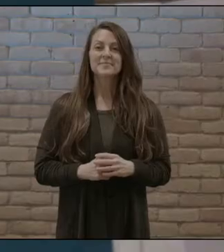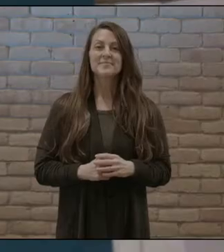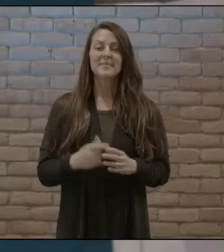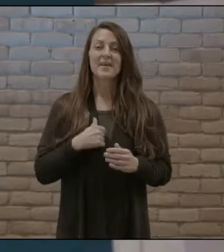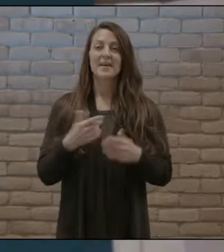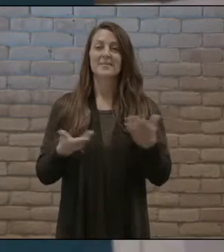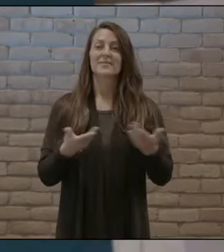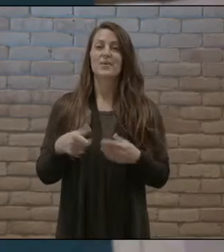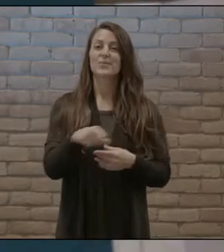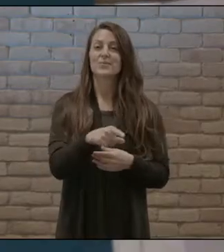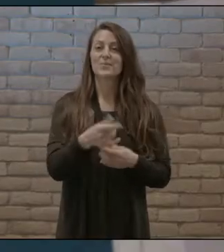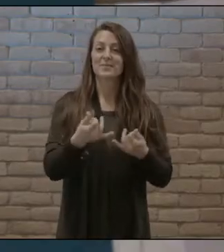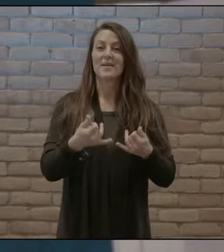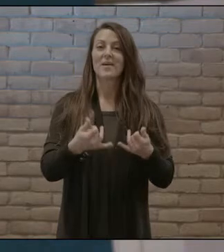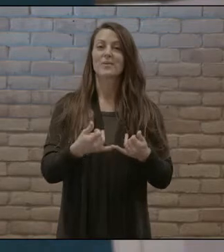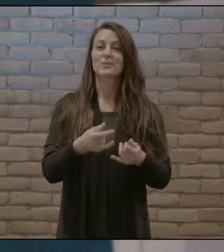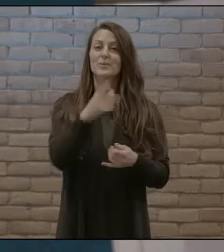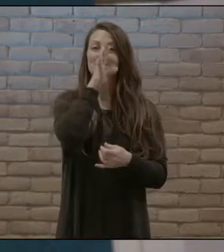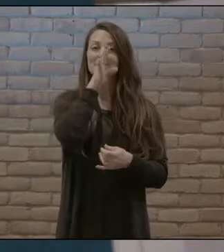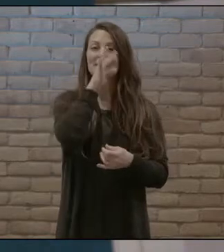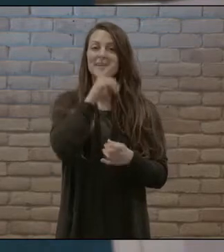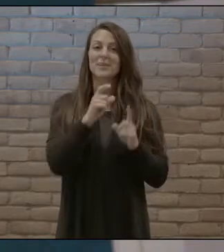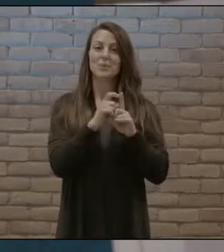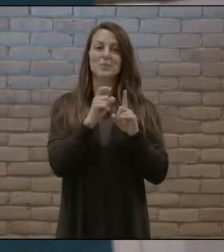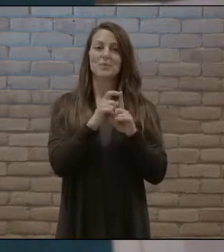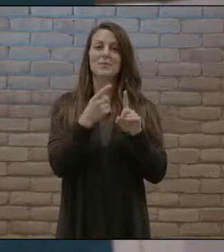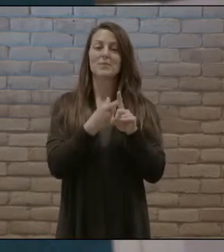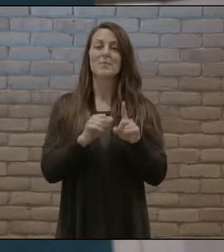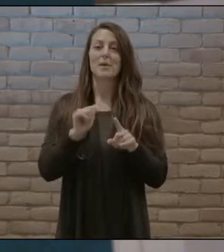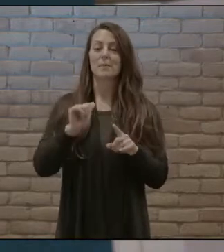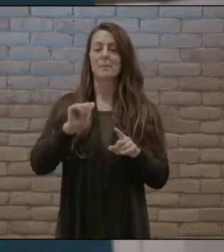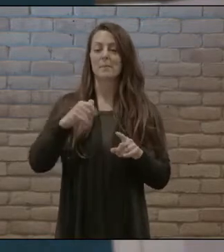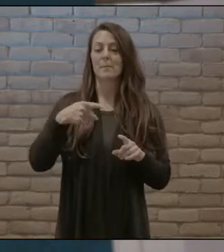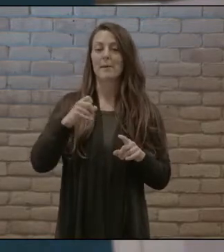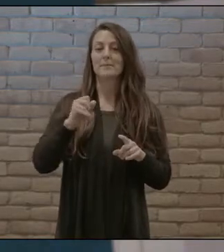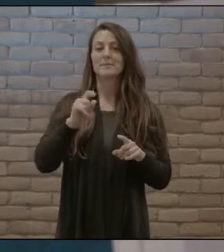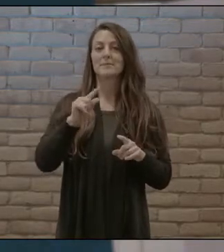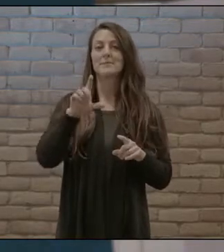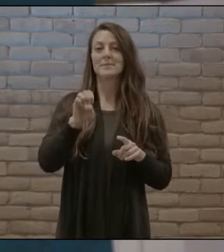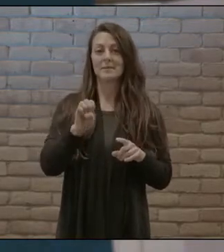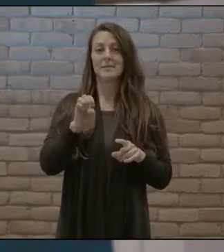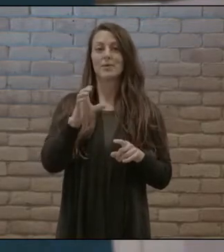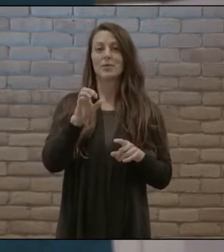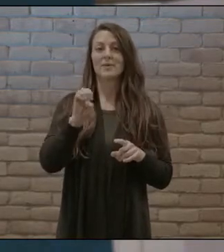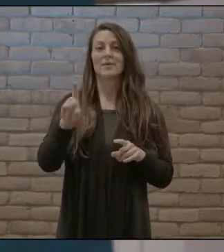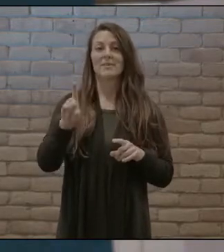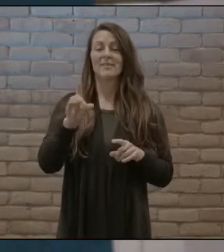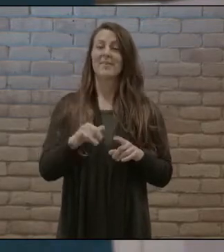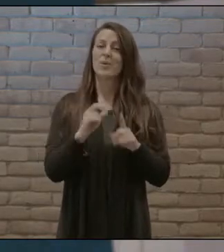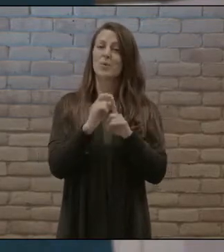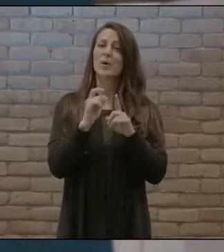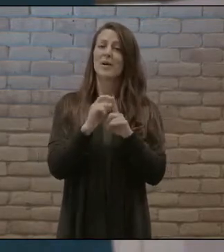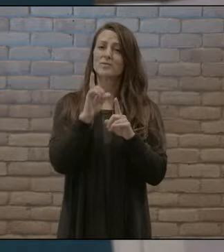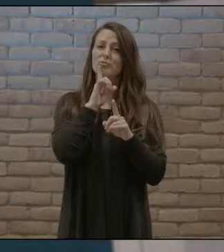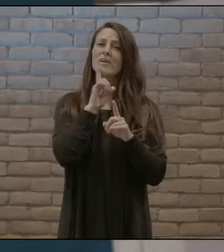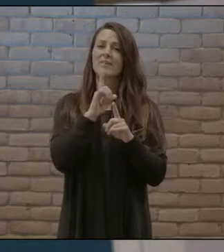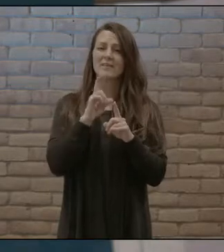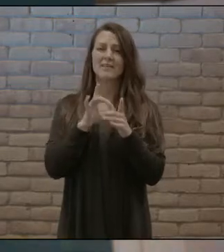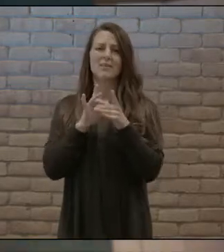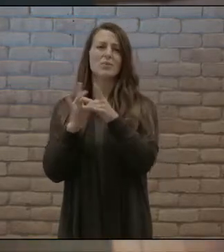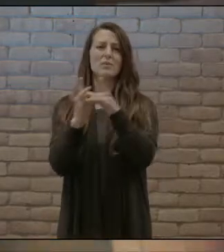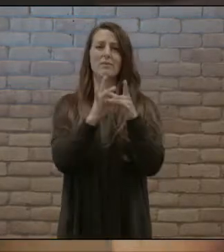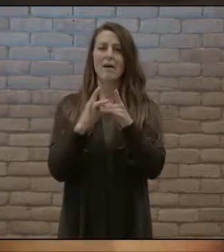I invite you now to speak the words of the Apostles' Creed, these words that unify us as disciples of